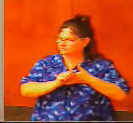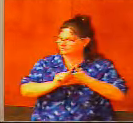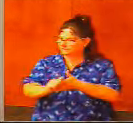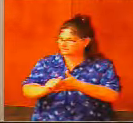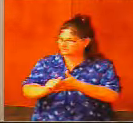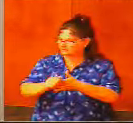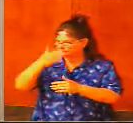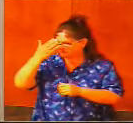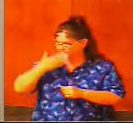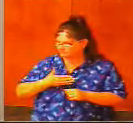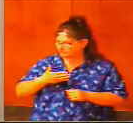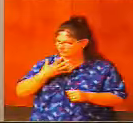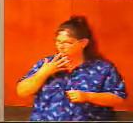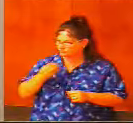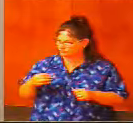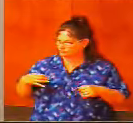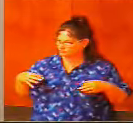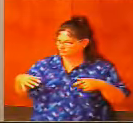Jewish crowd.